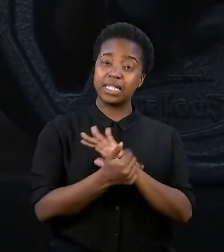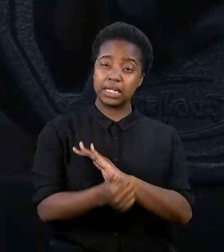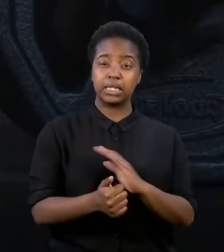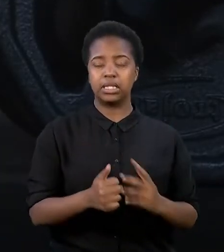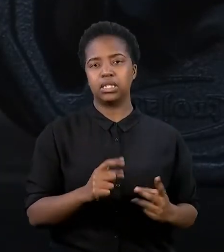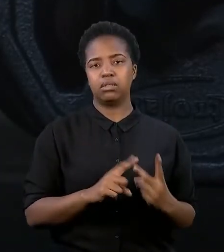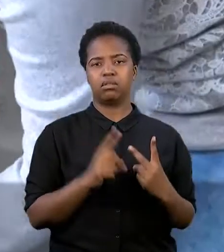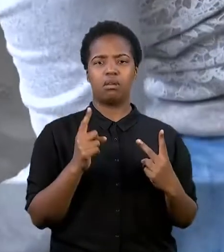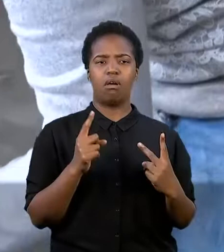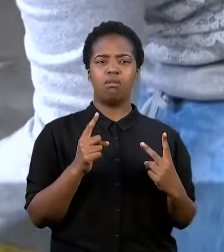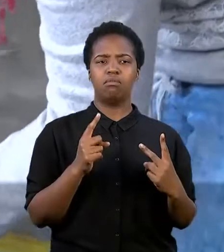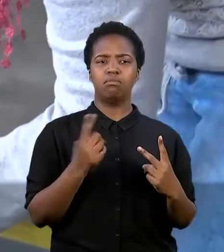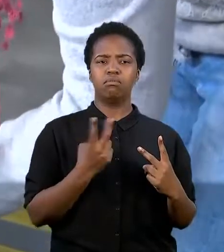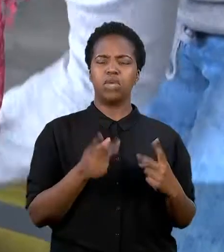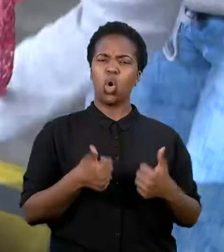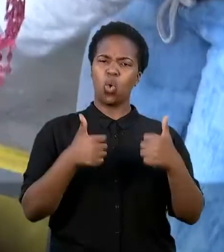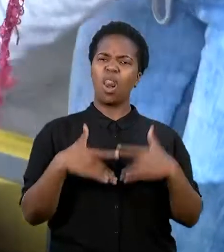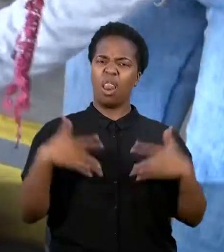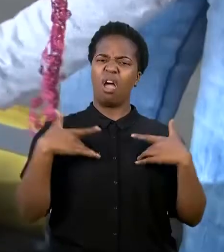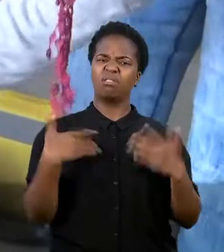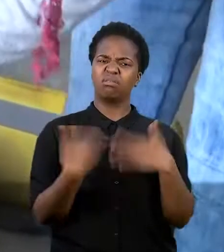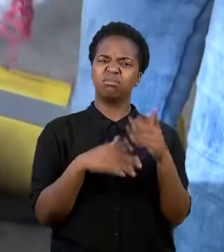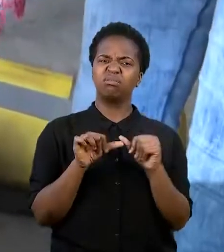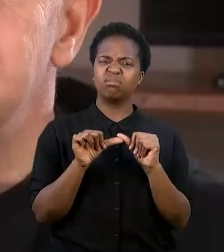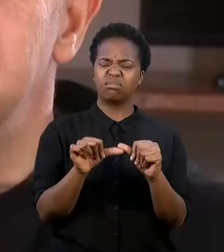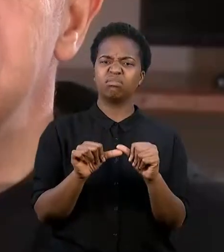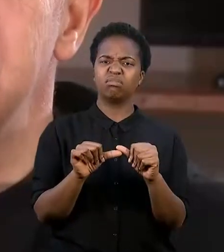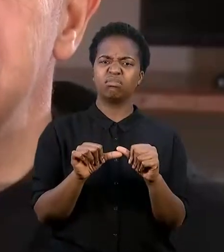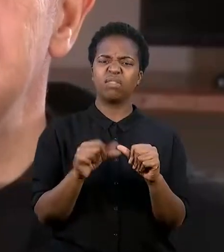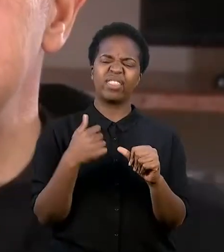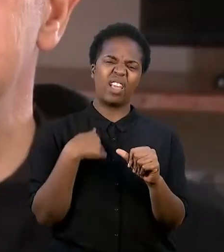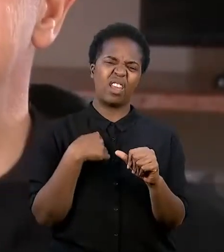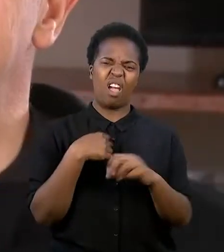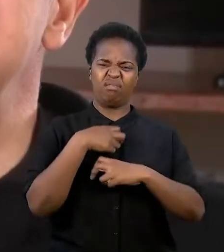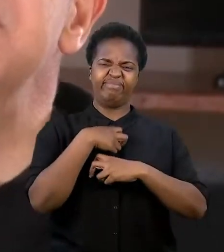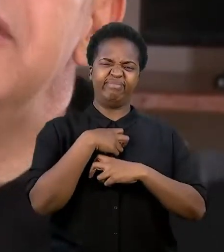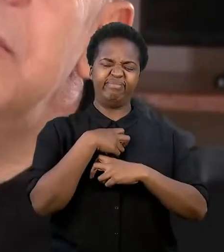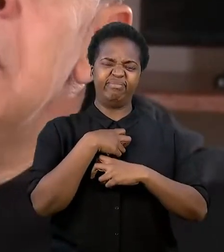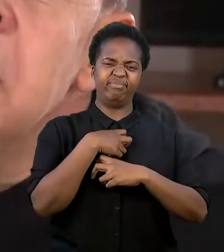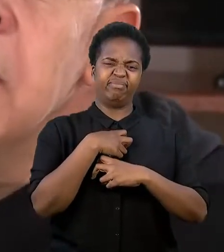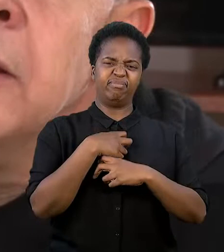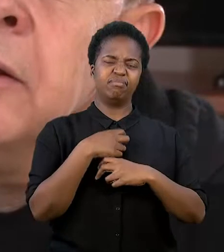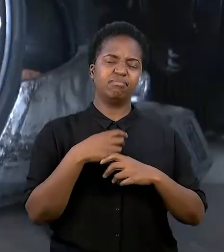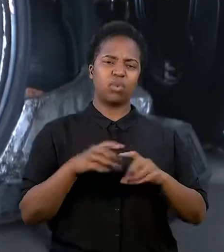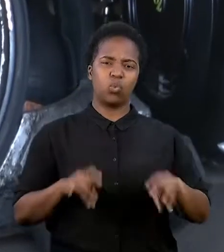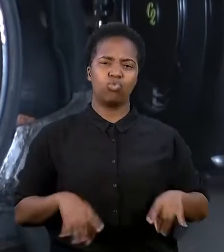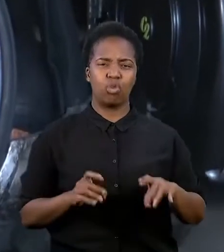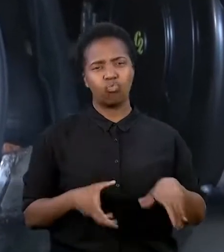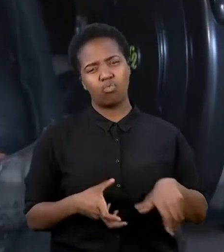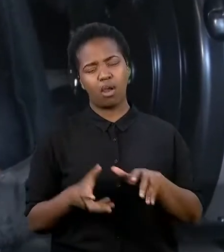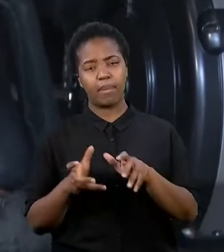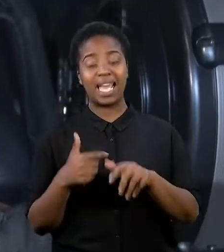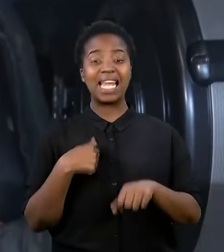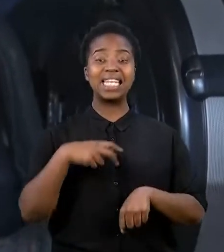and helped me in getting good life going. From there, I retired from wheelchair rugby, and because